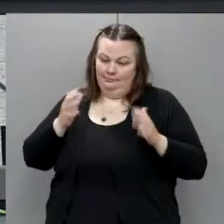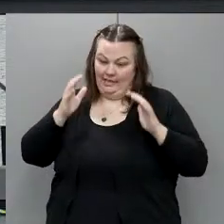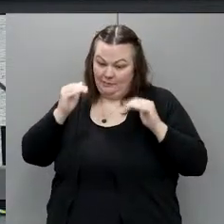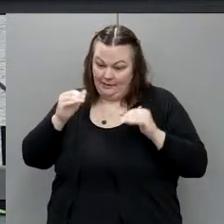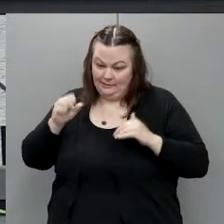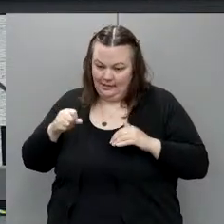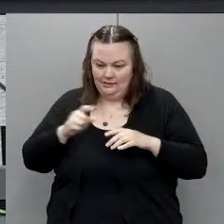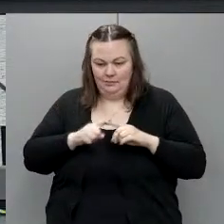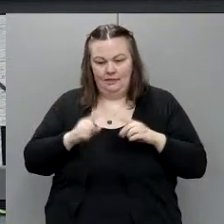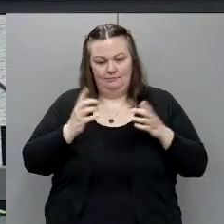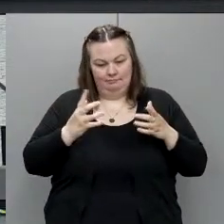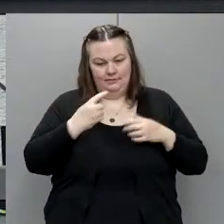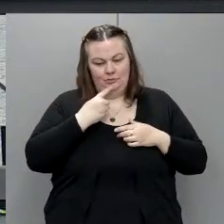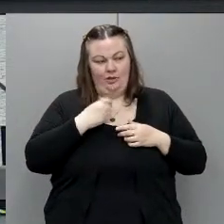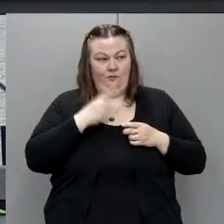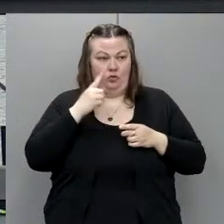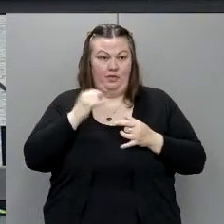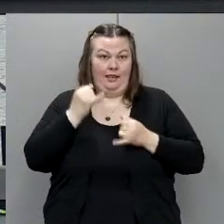For the last